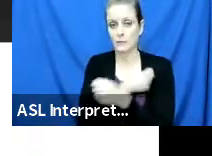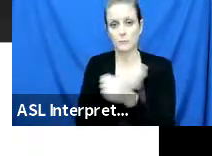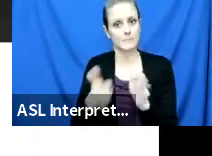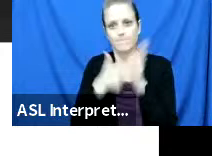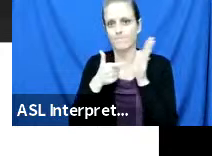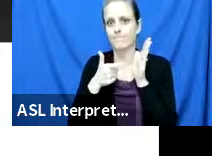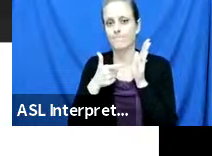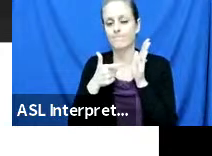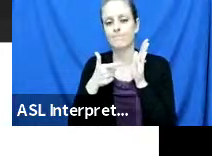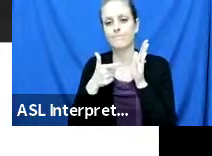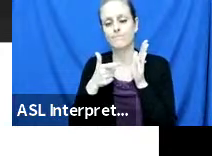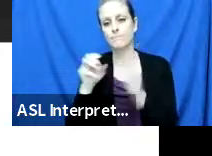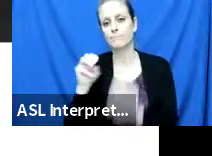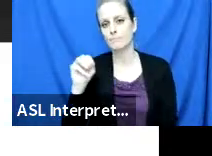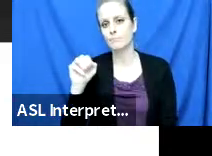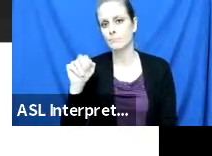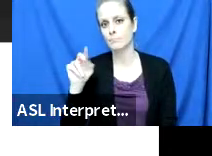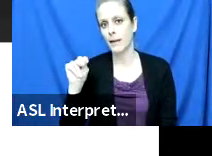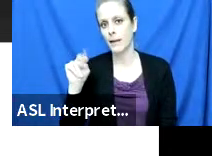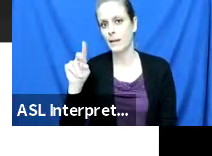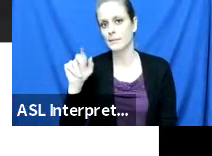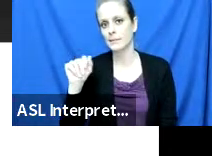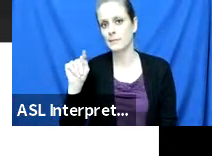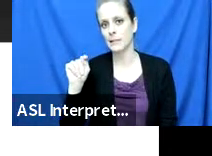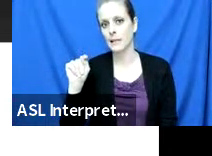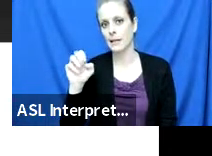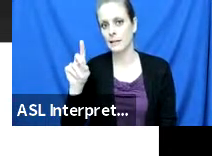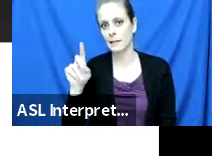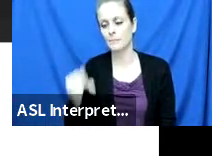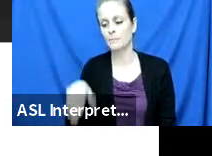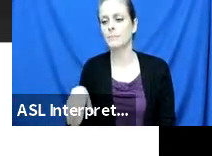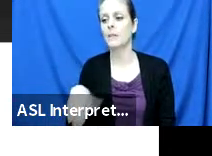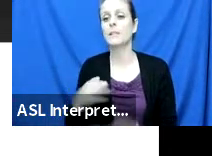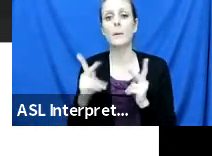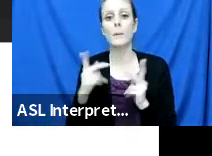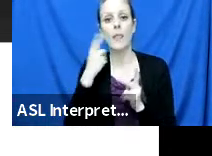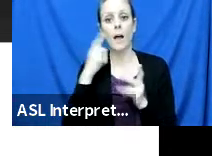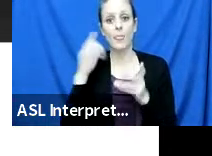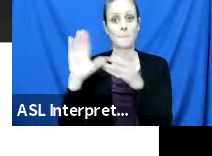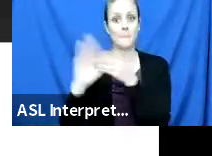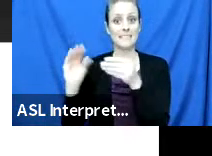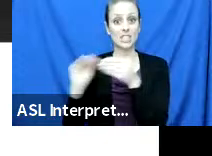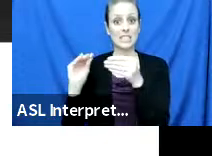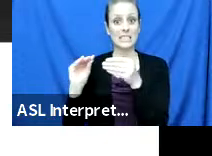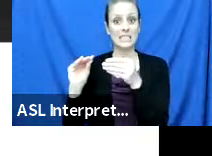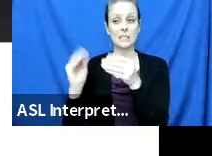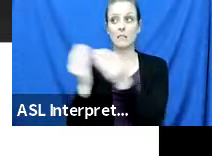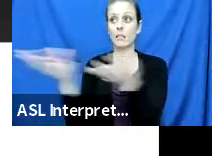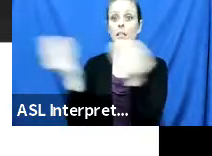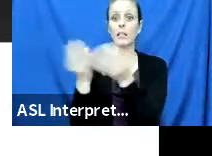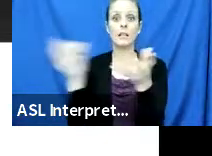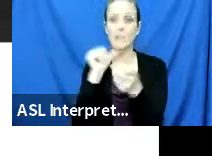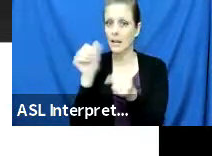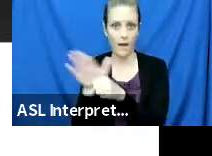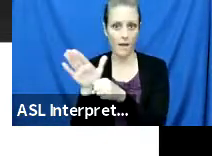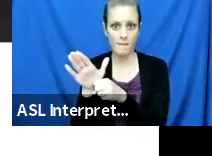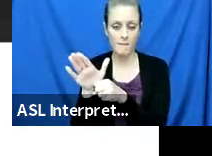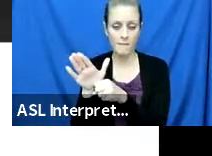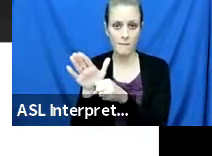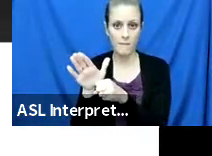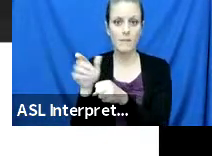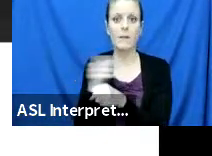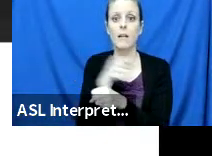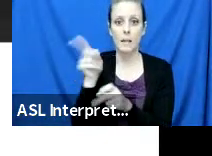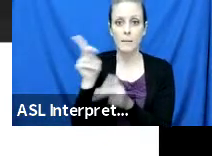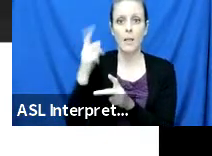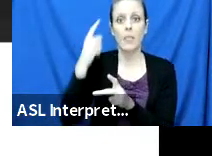instance, that people thought that the messaging wasn't quite enough. They also had to be making it